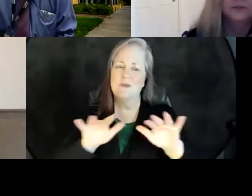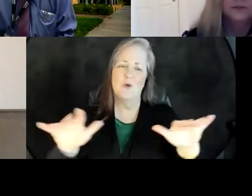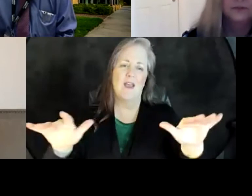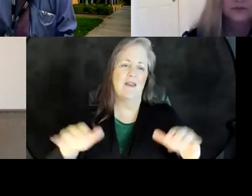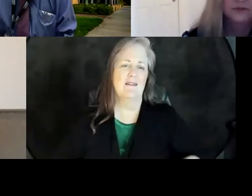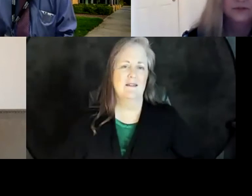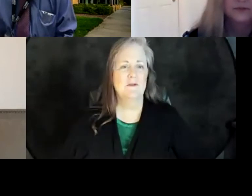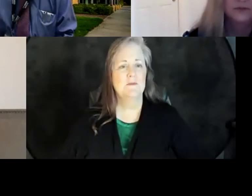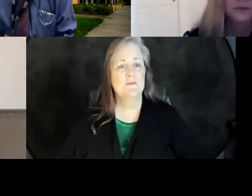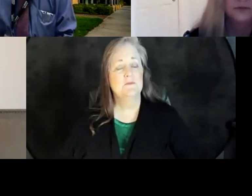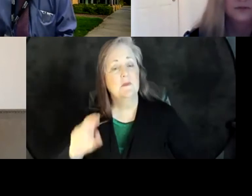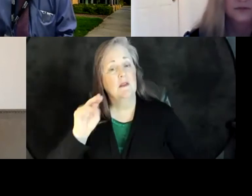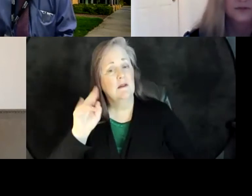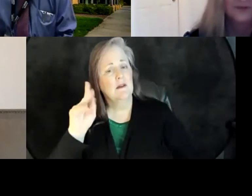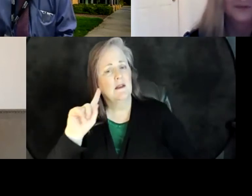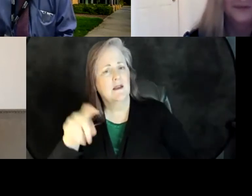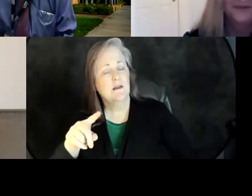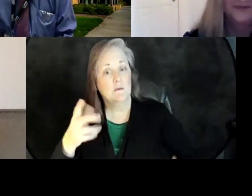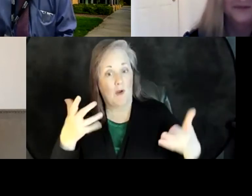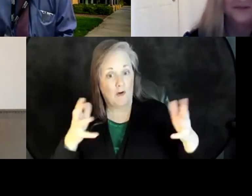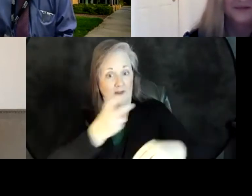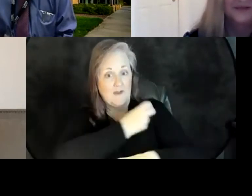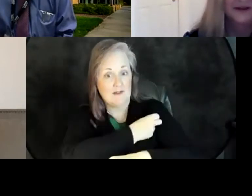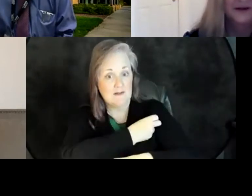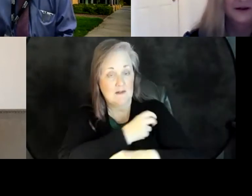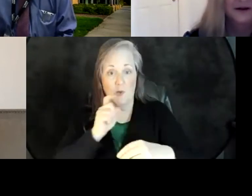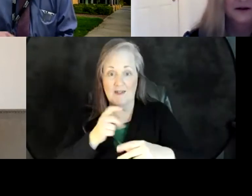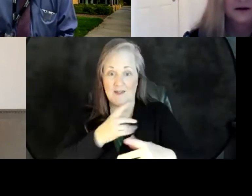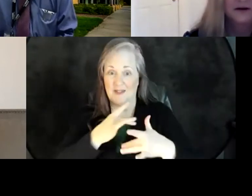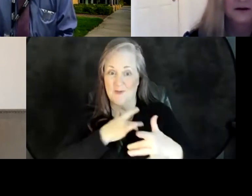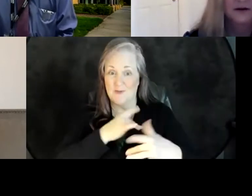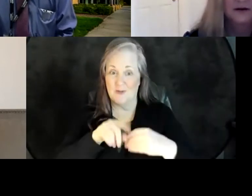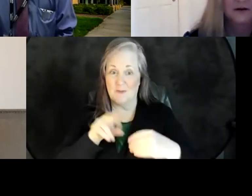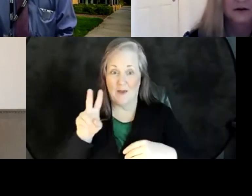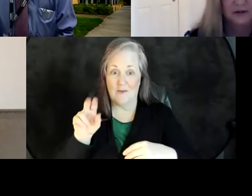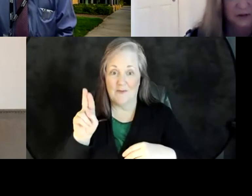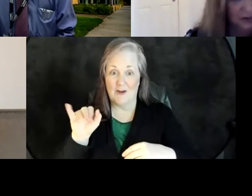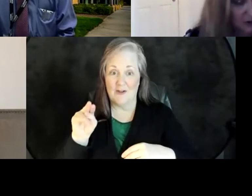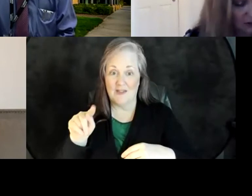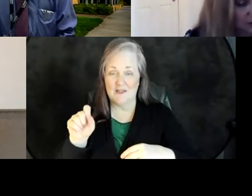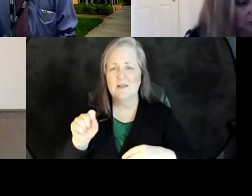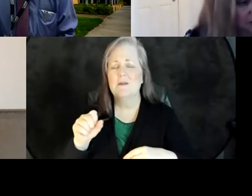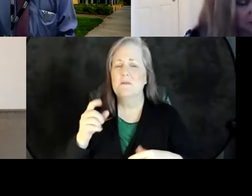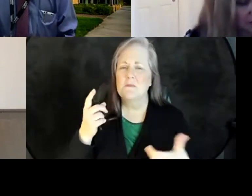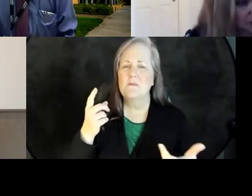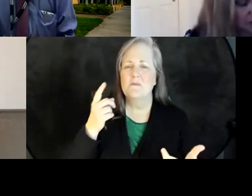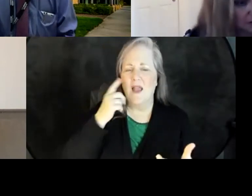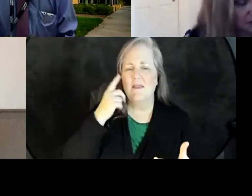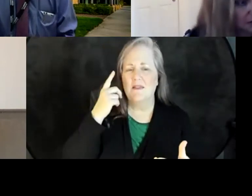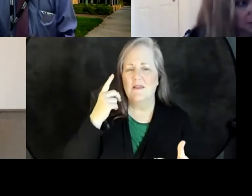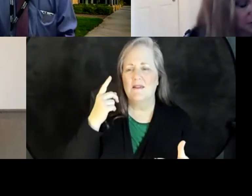And if I'm already vaccinated, should I be concerned about the variants? Well, I think that's why